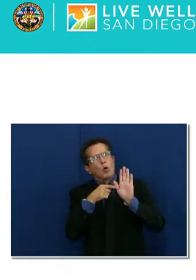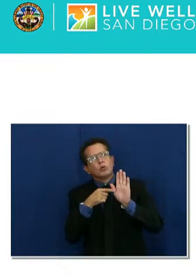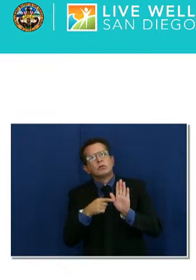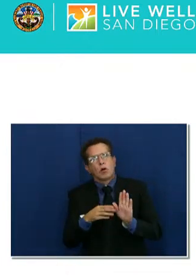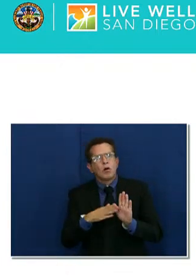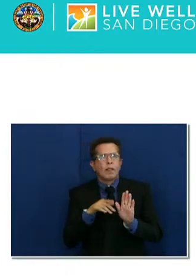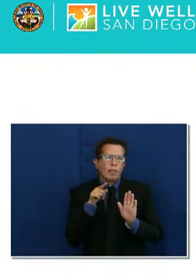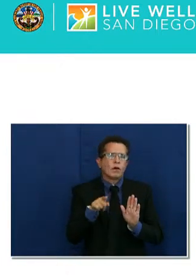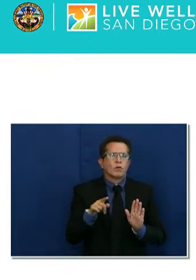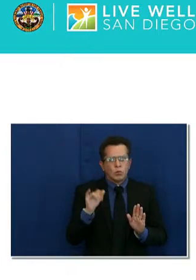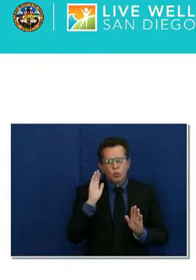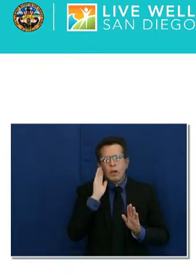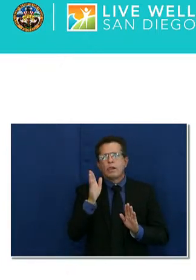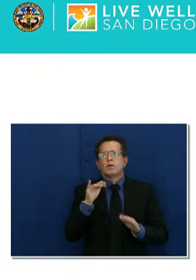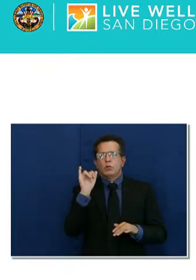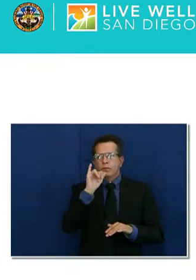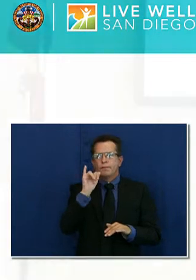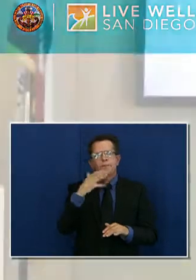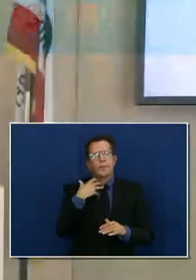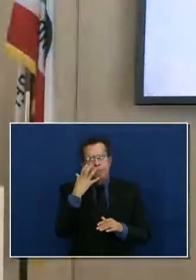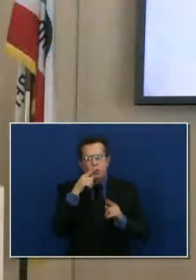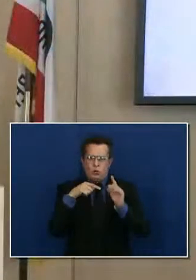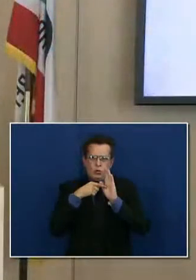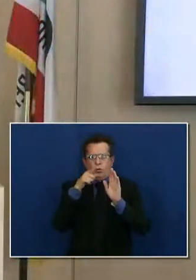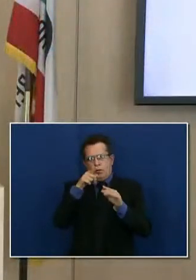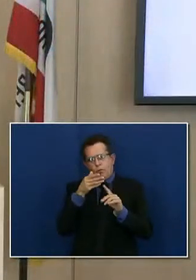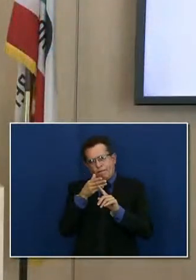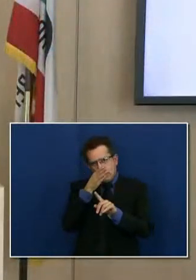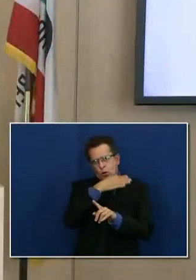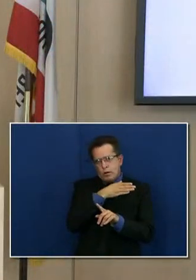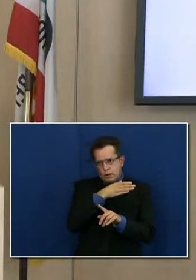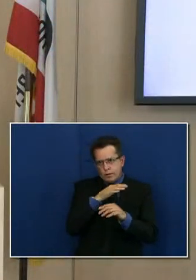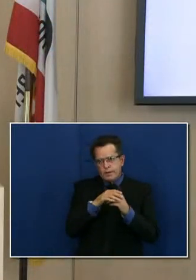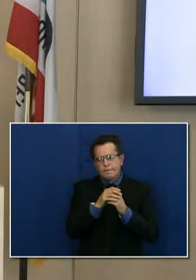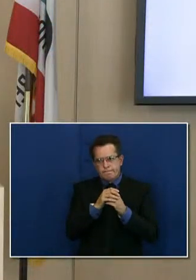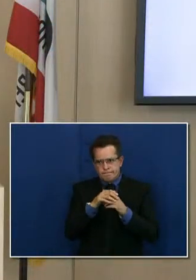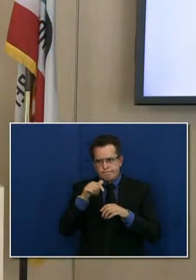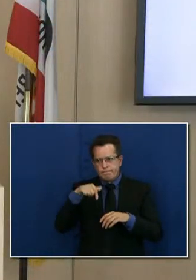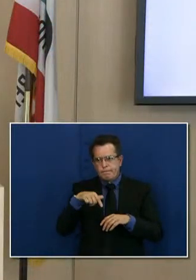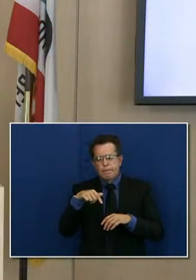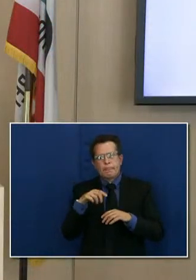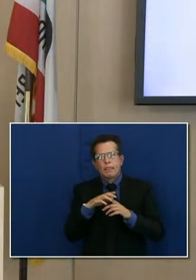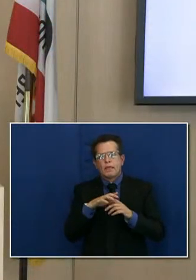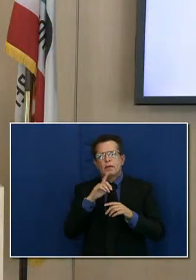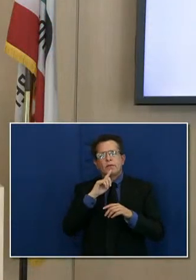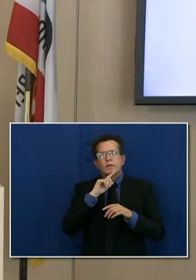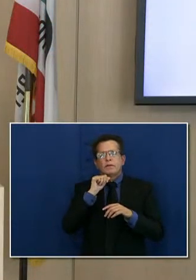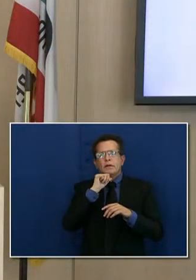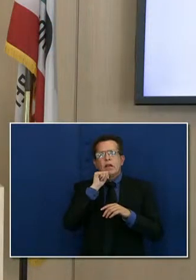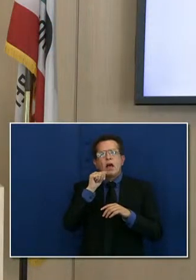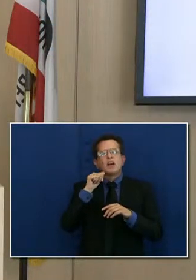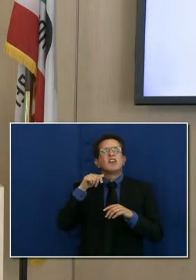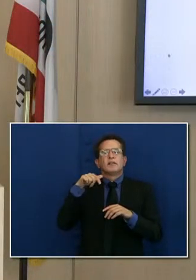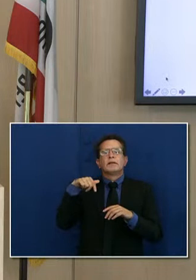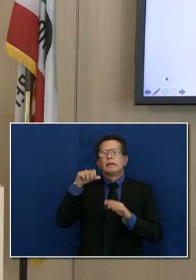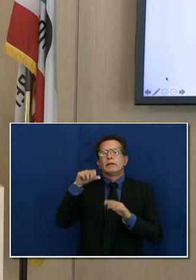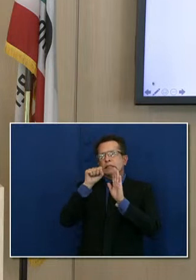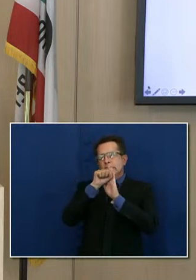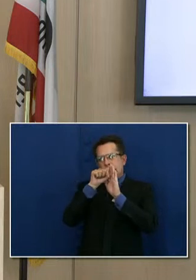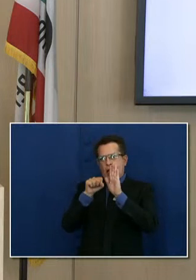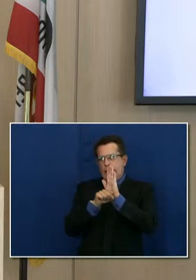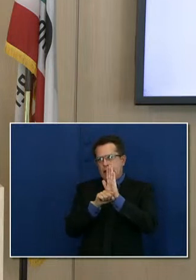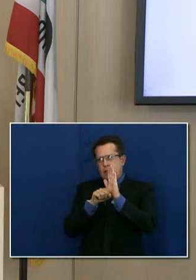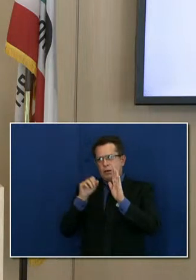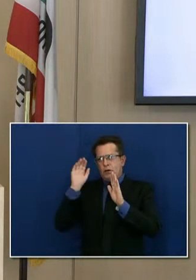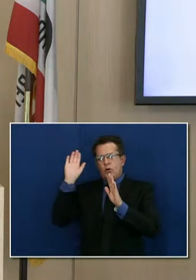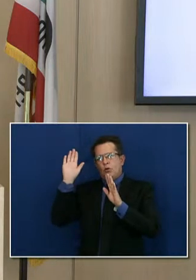to our next topic. It is not a state assessment that places a county in one